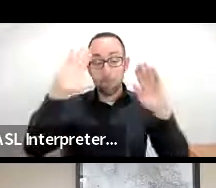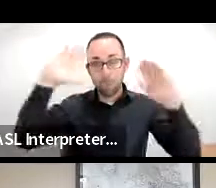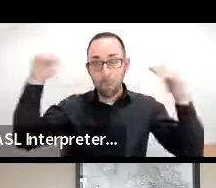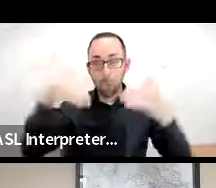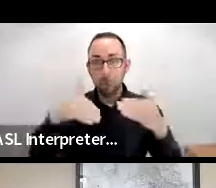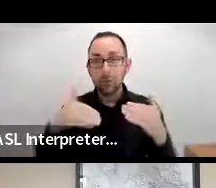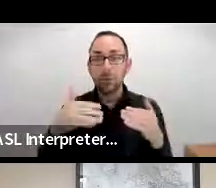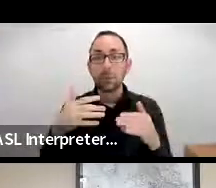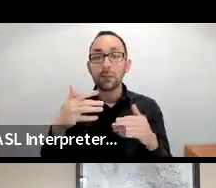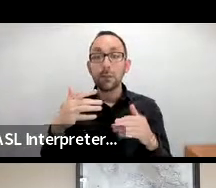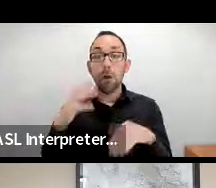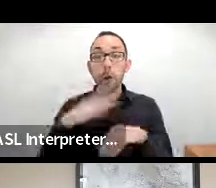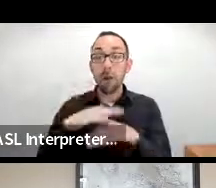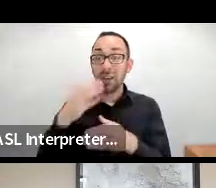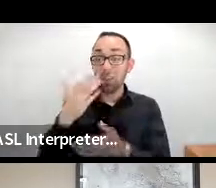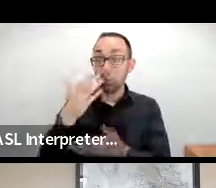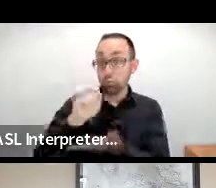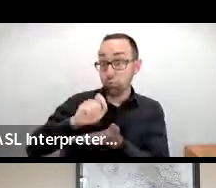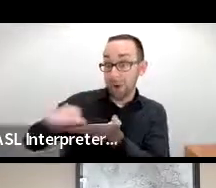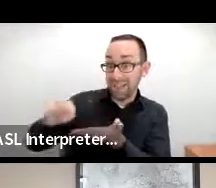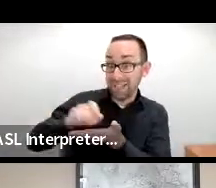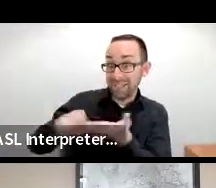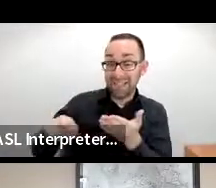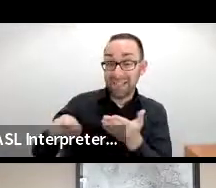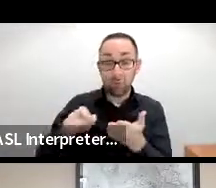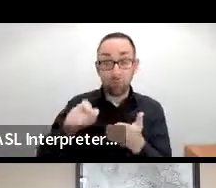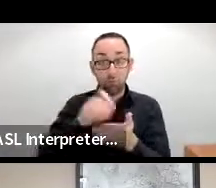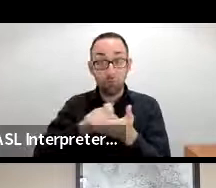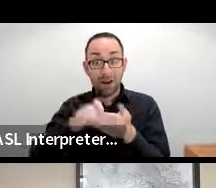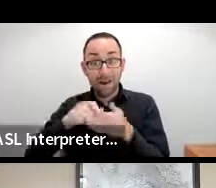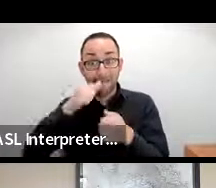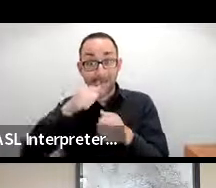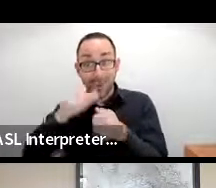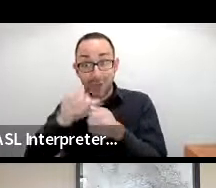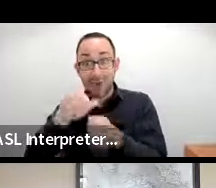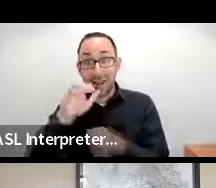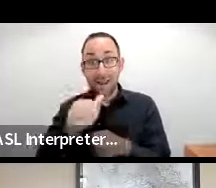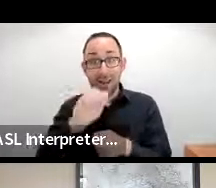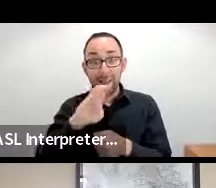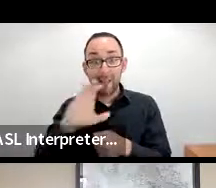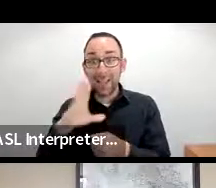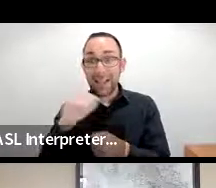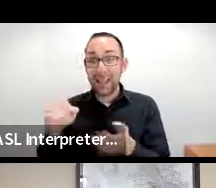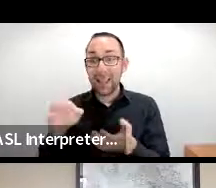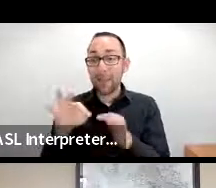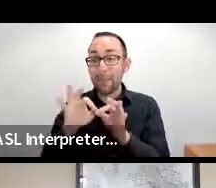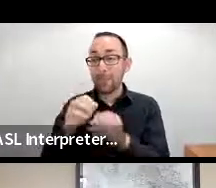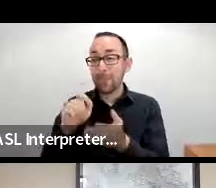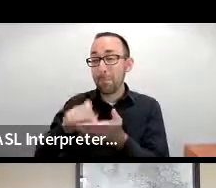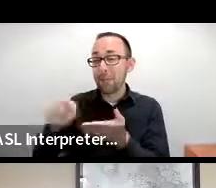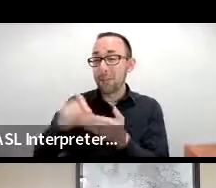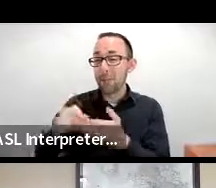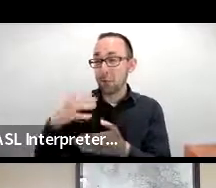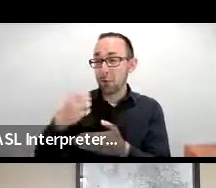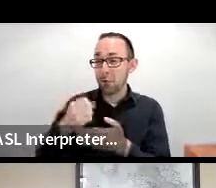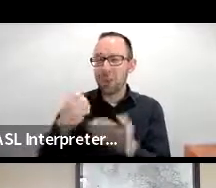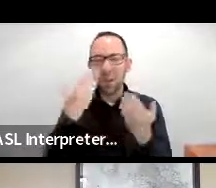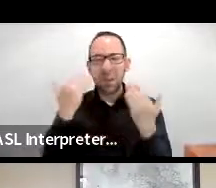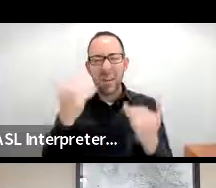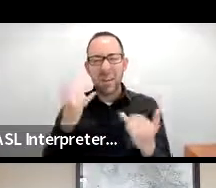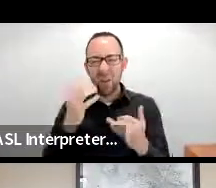like handwriting and letter formations and pencil grip. I know nowadays that's not as big of a focus in some schools,